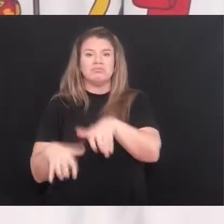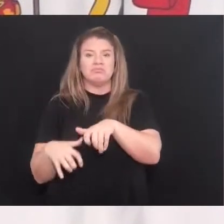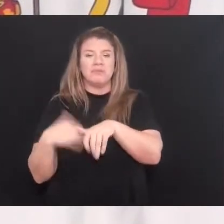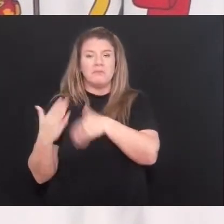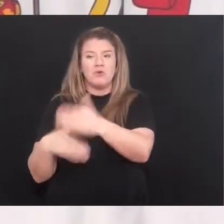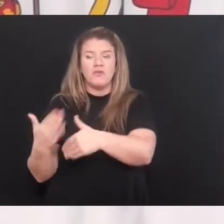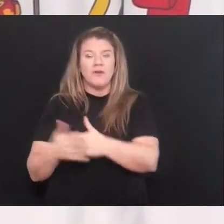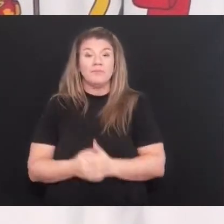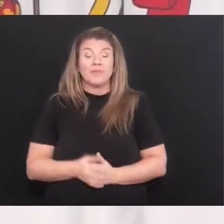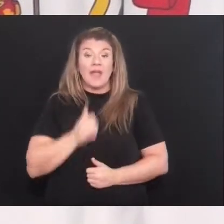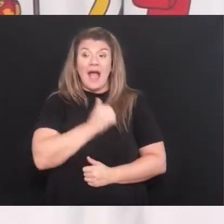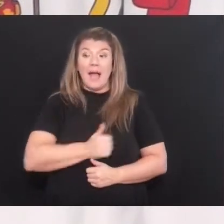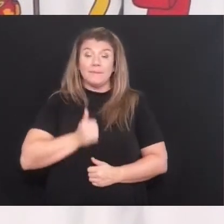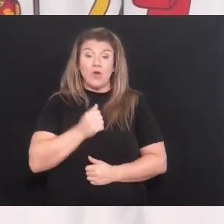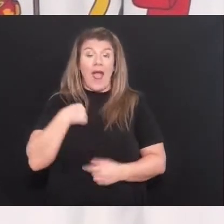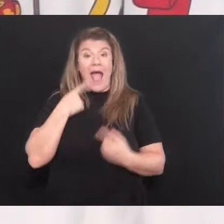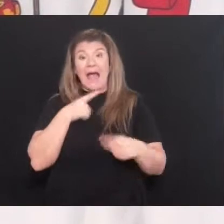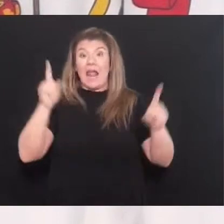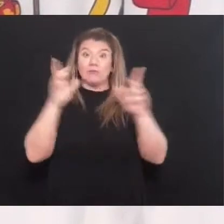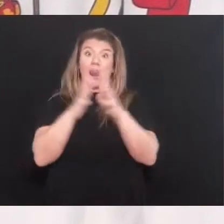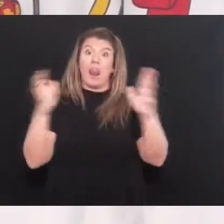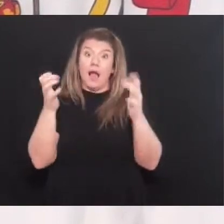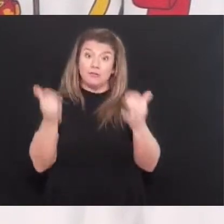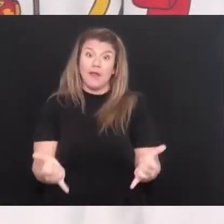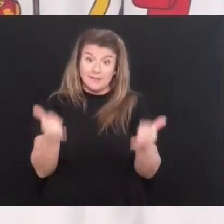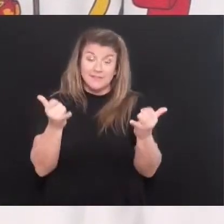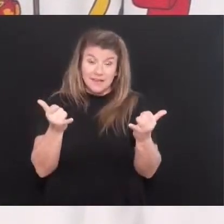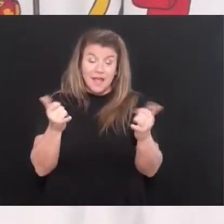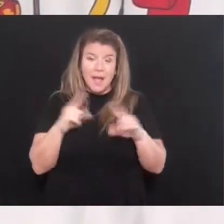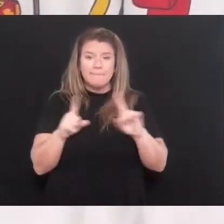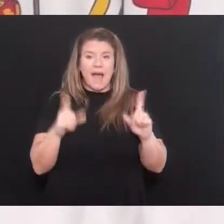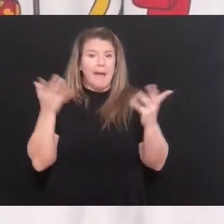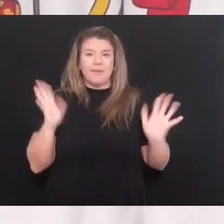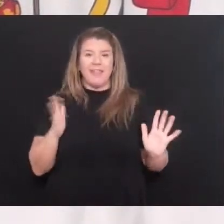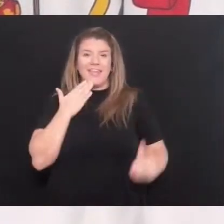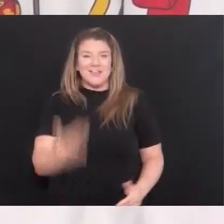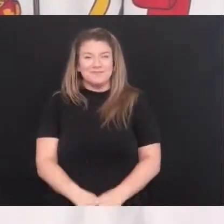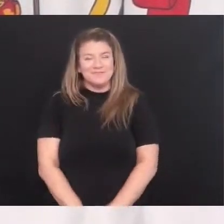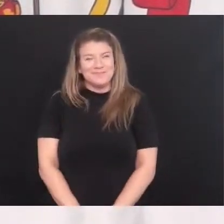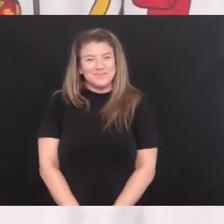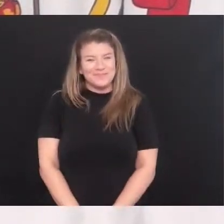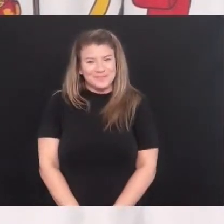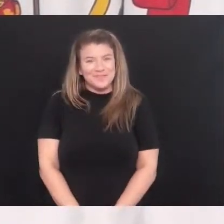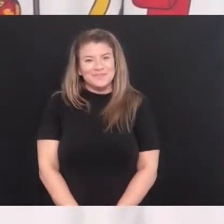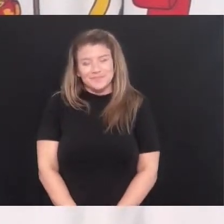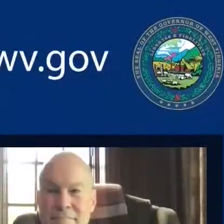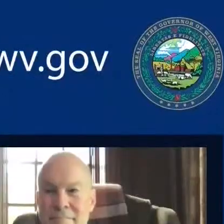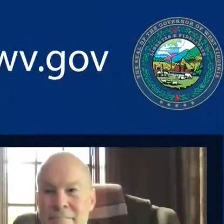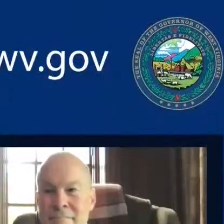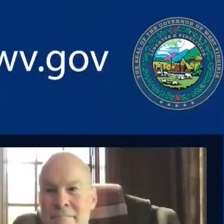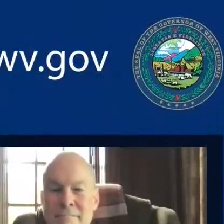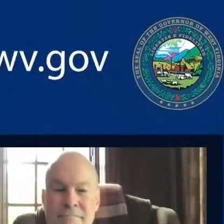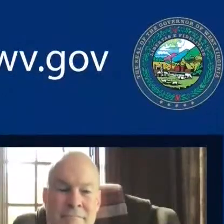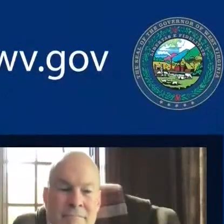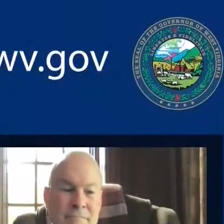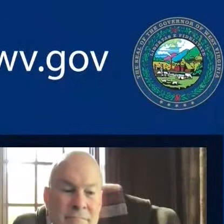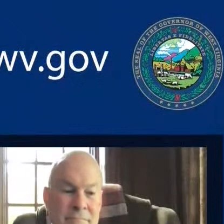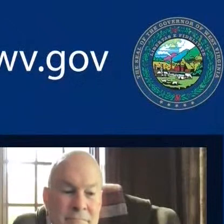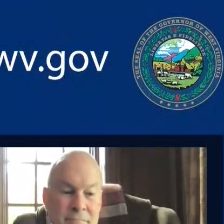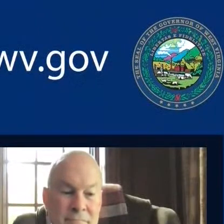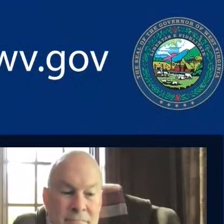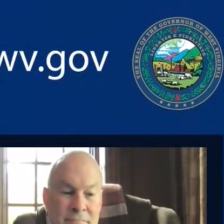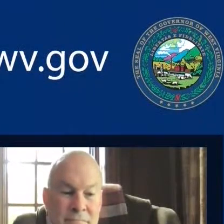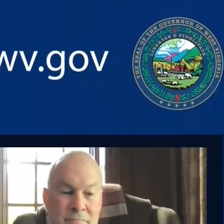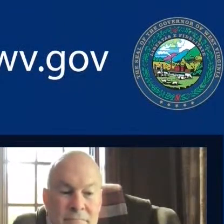I'm sorry we've been through a lot of announcements and everything, and but I'm done. Thank y'all. Thank you, Governor. Let's now go to Dr. Clay Marsh,